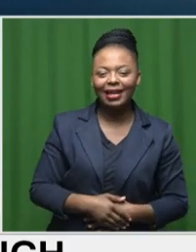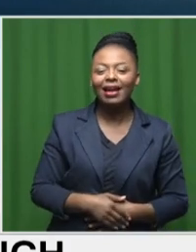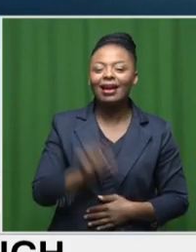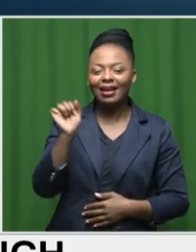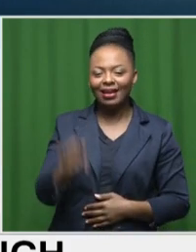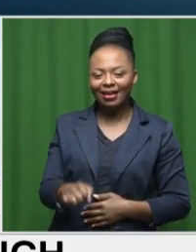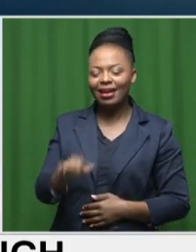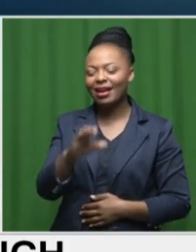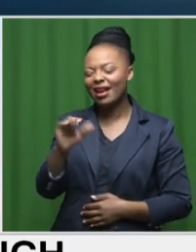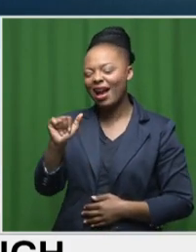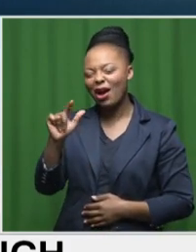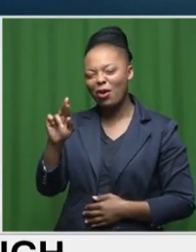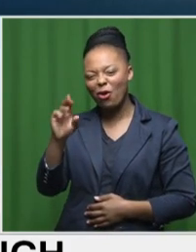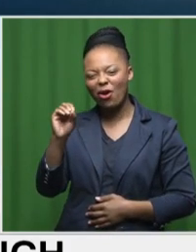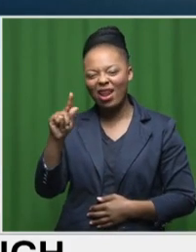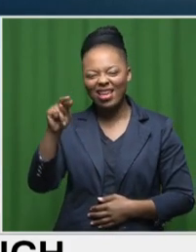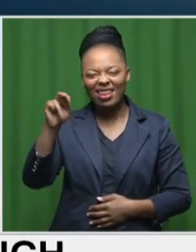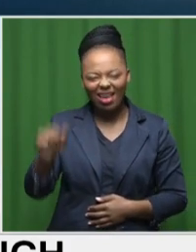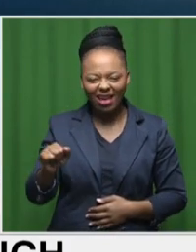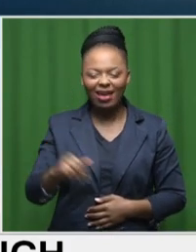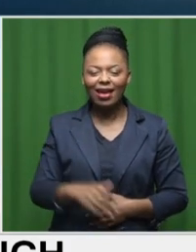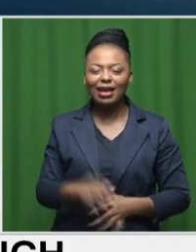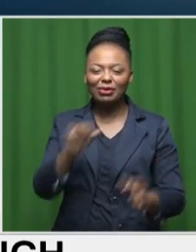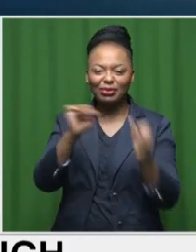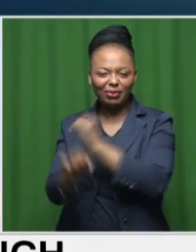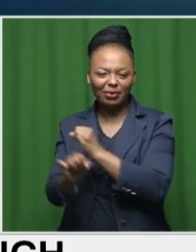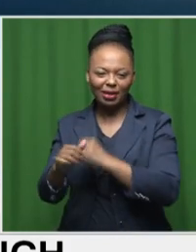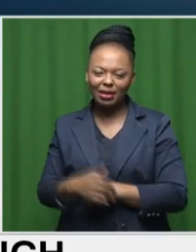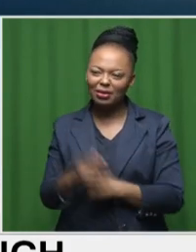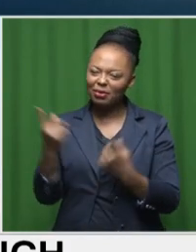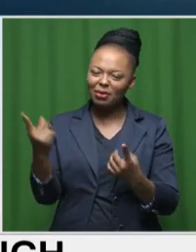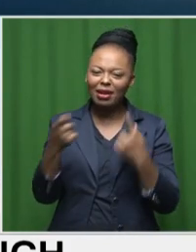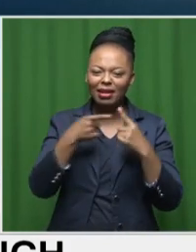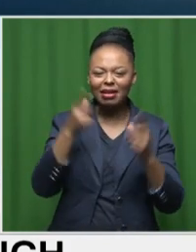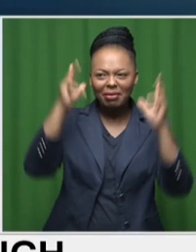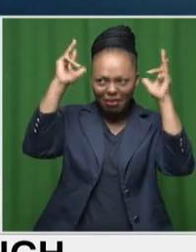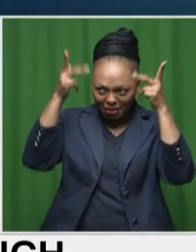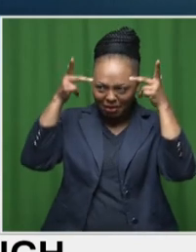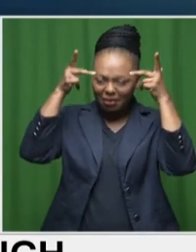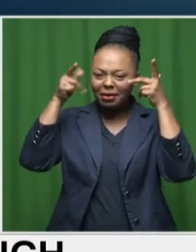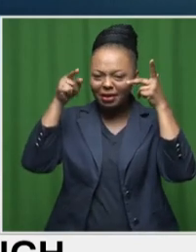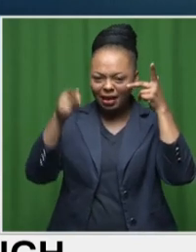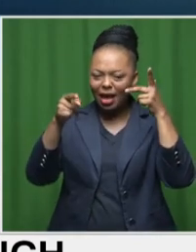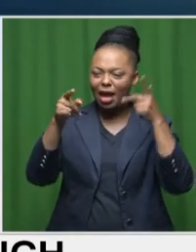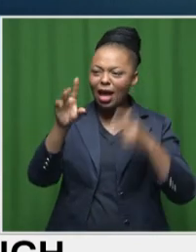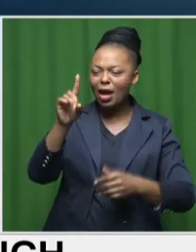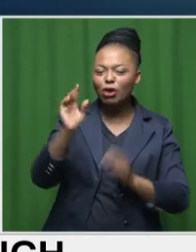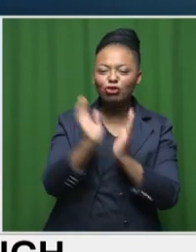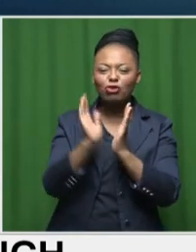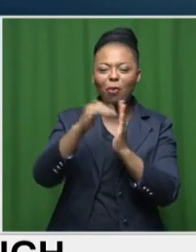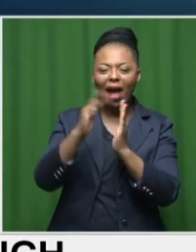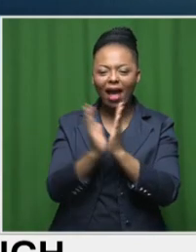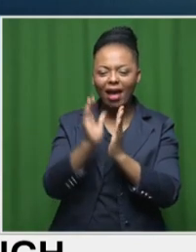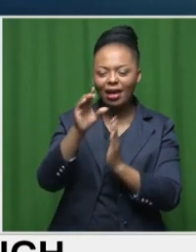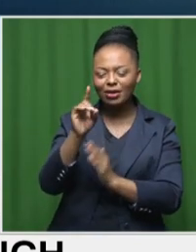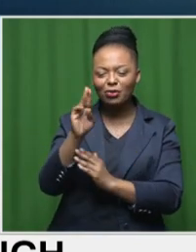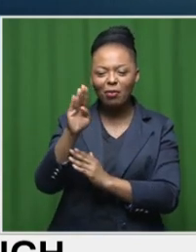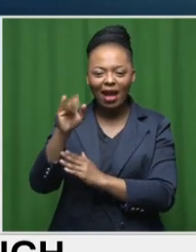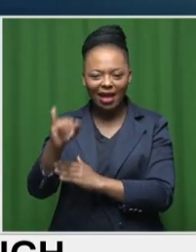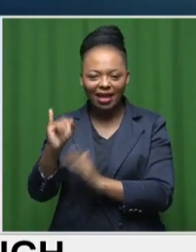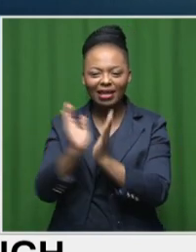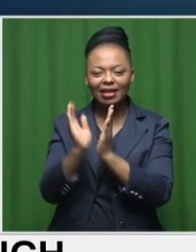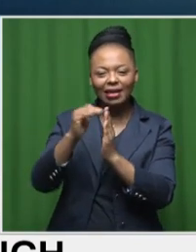to end up with you, your reign comes to an end. You'll be handing over your crown in Dubai. But what happens after